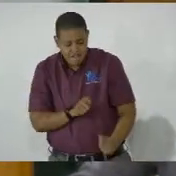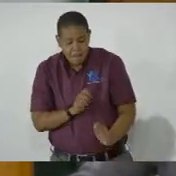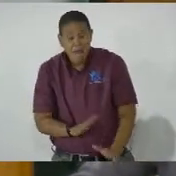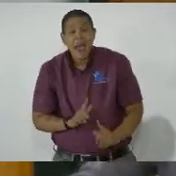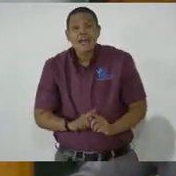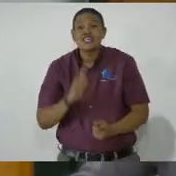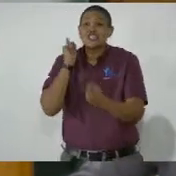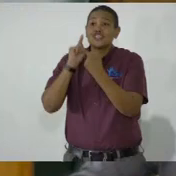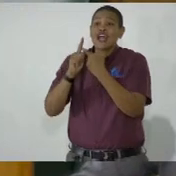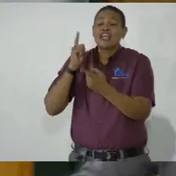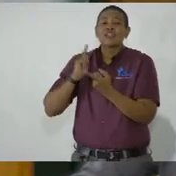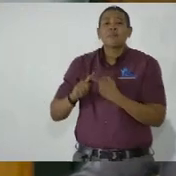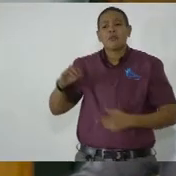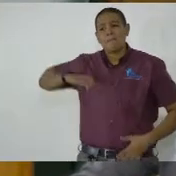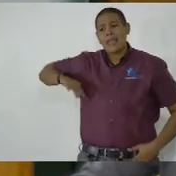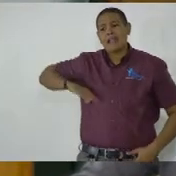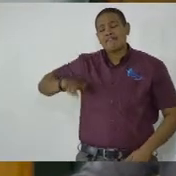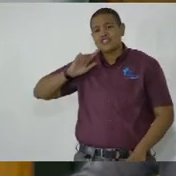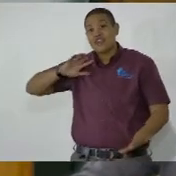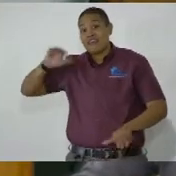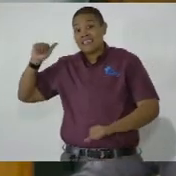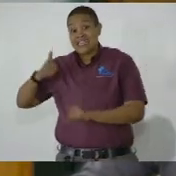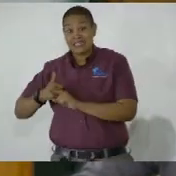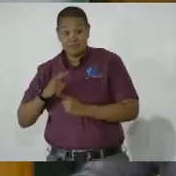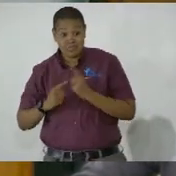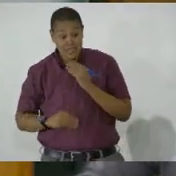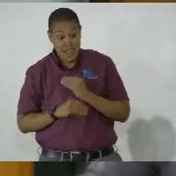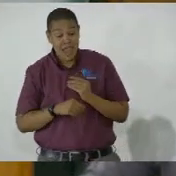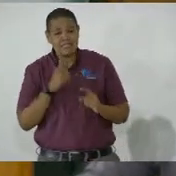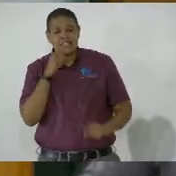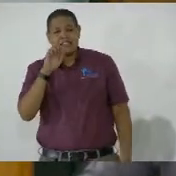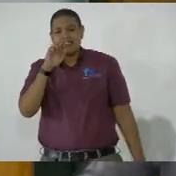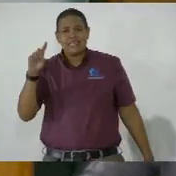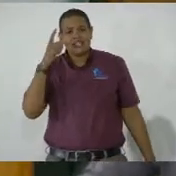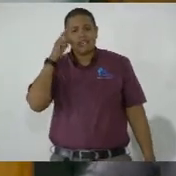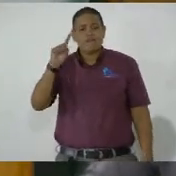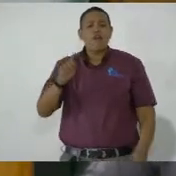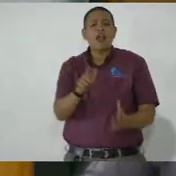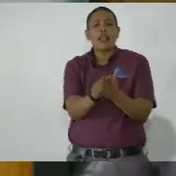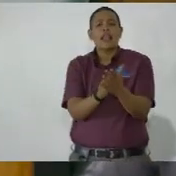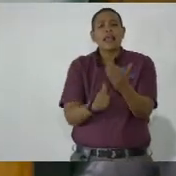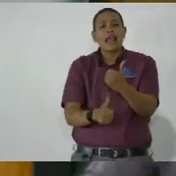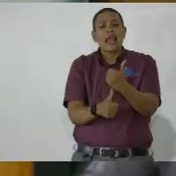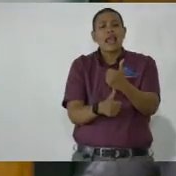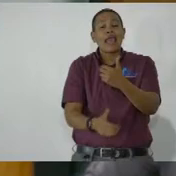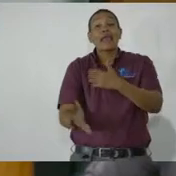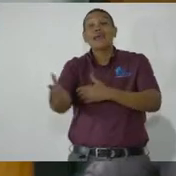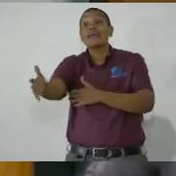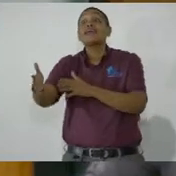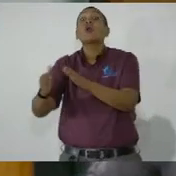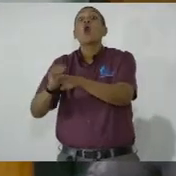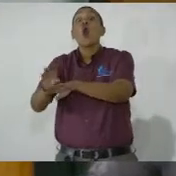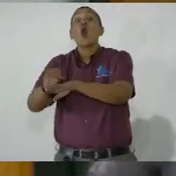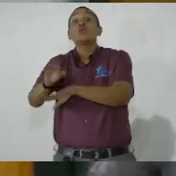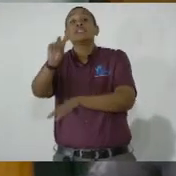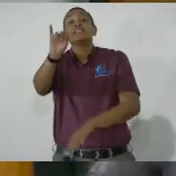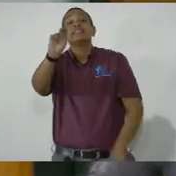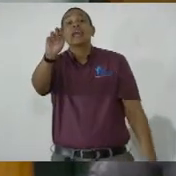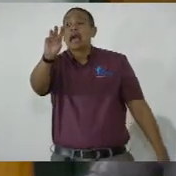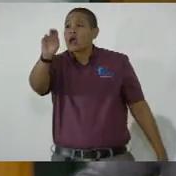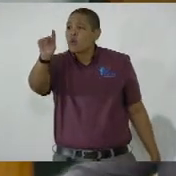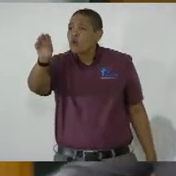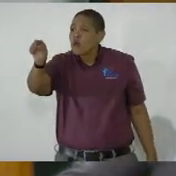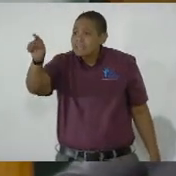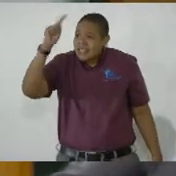creditors, and beneficiaries of estates, and the Executive Director of the Legal Aid Council, Mrs. Diane Watts, I think she's there